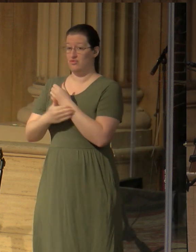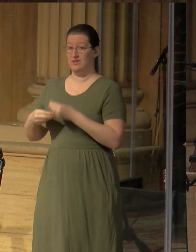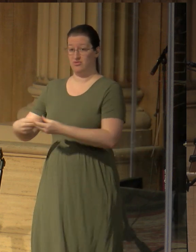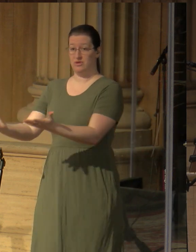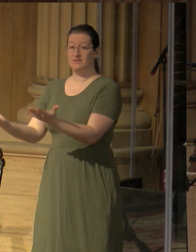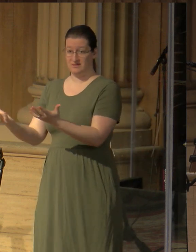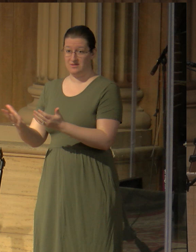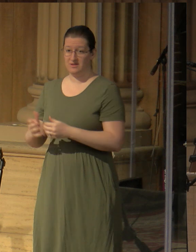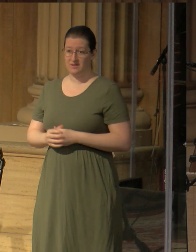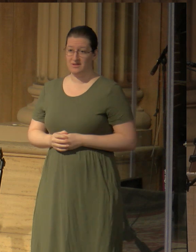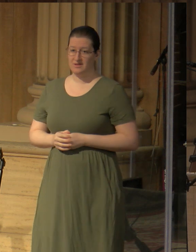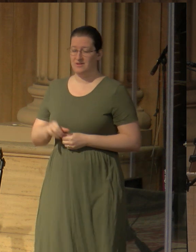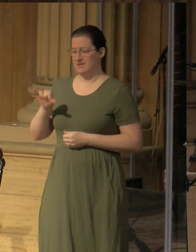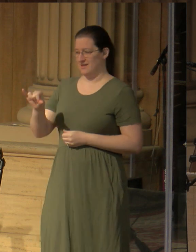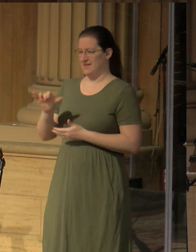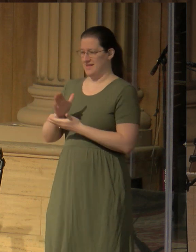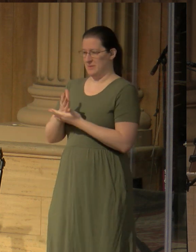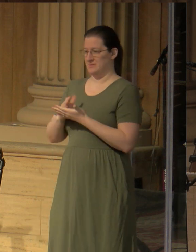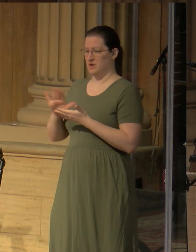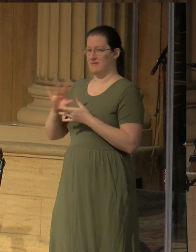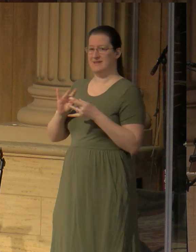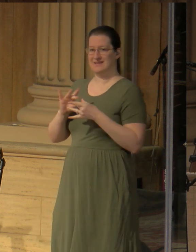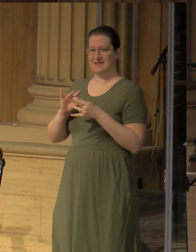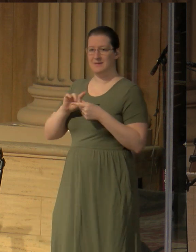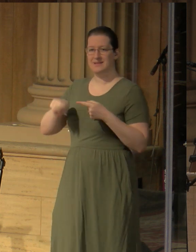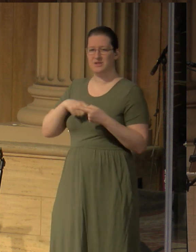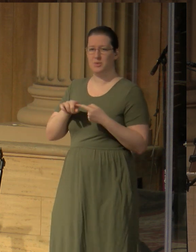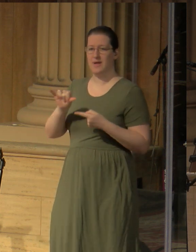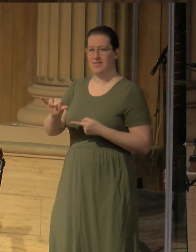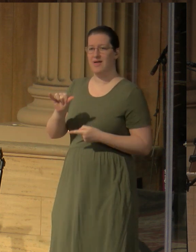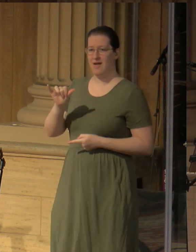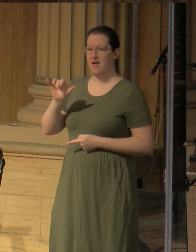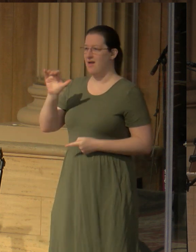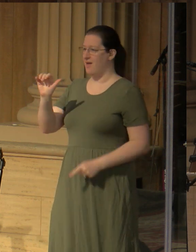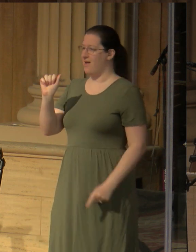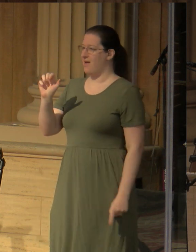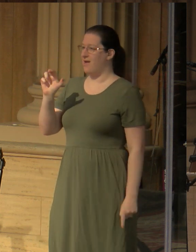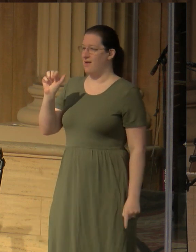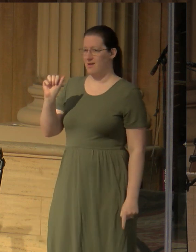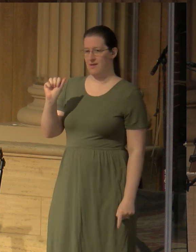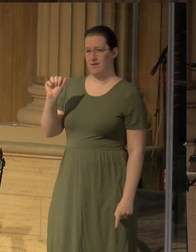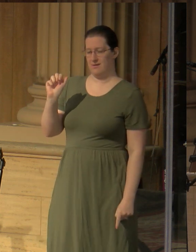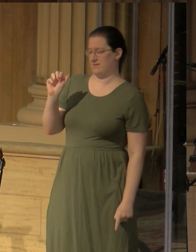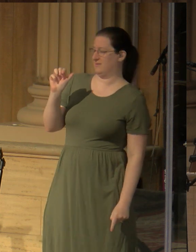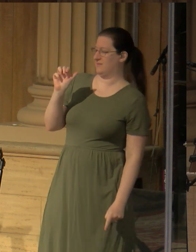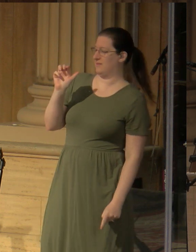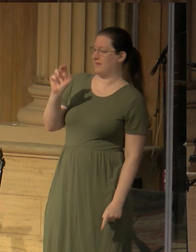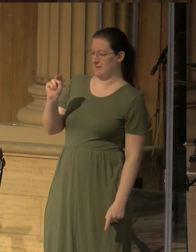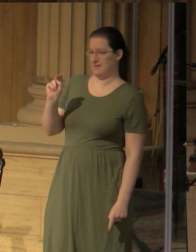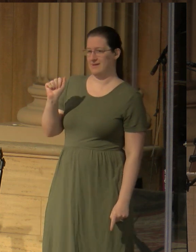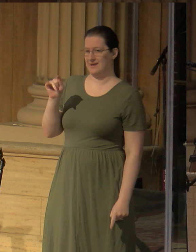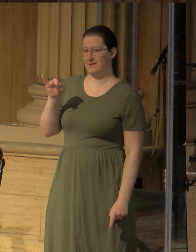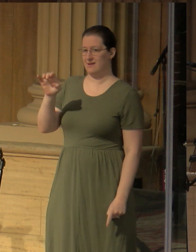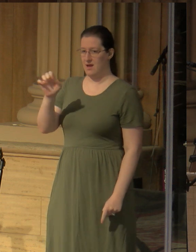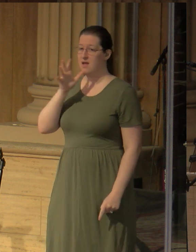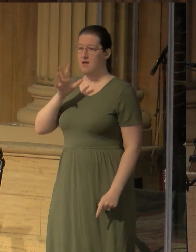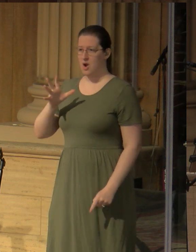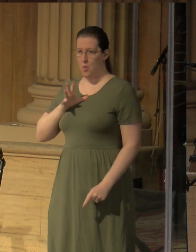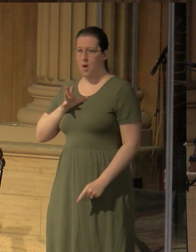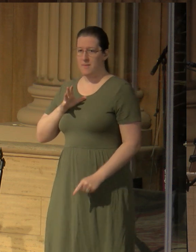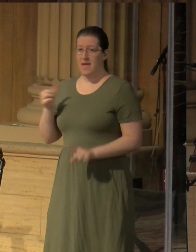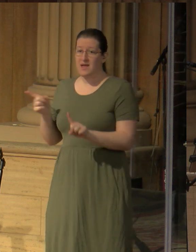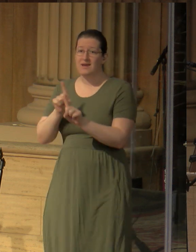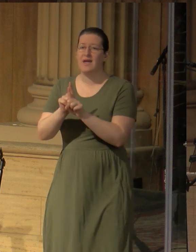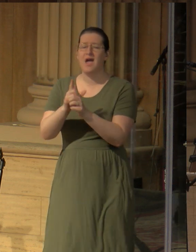part of the message that was being driven home, like when the Canaanite woman came to Jesus asking for a miracle, and she described it as allowing her to have some